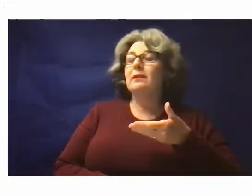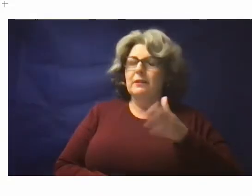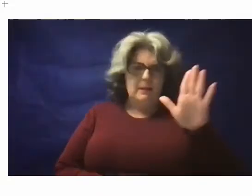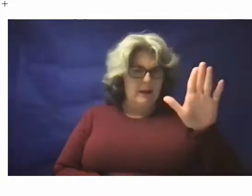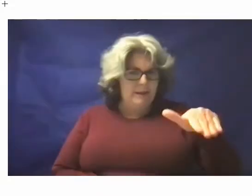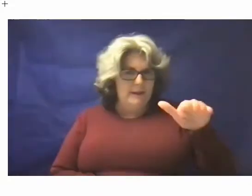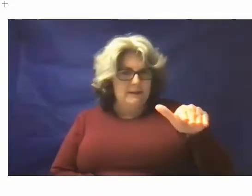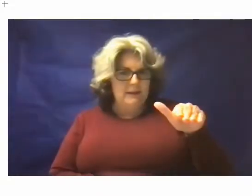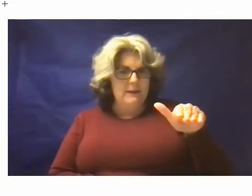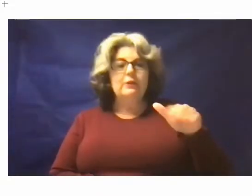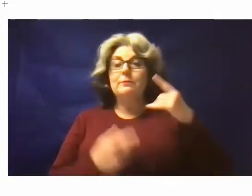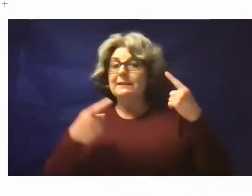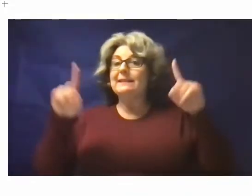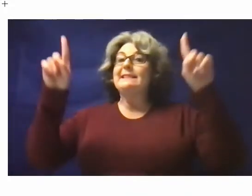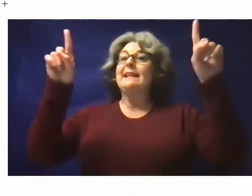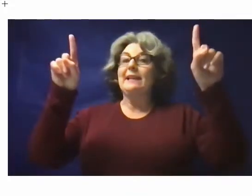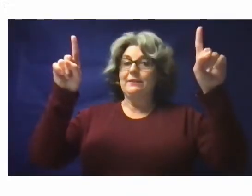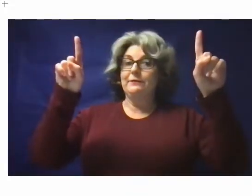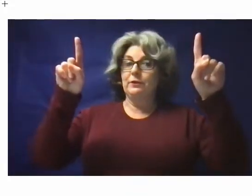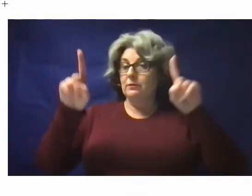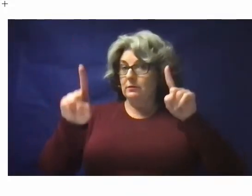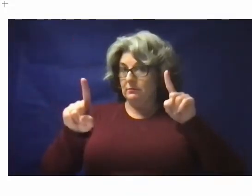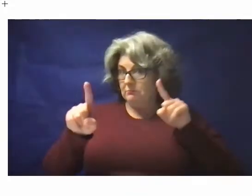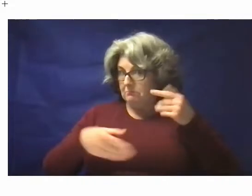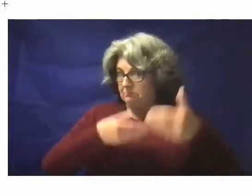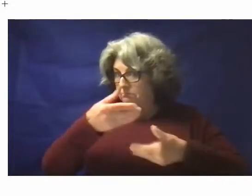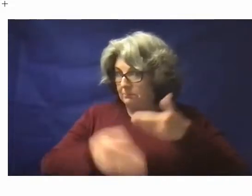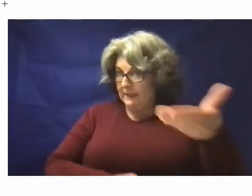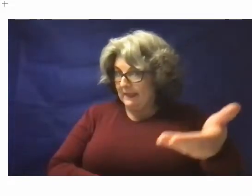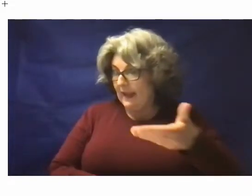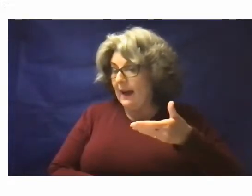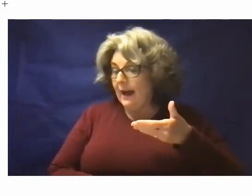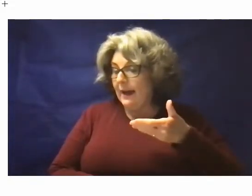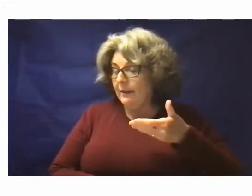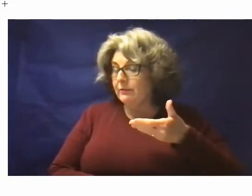been successful in the selection process, and you've been